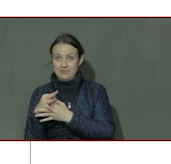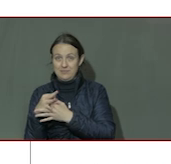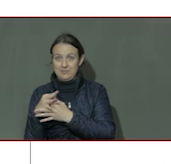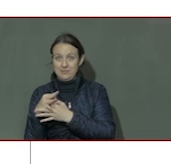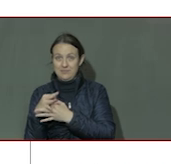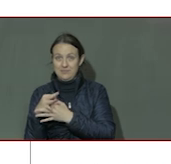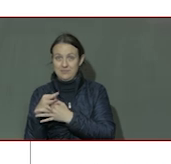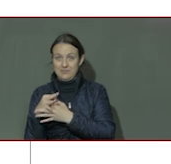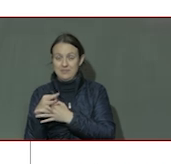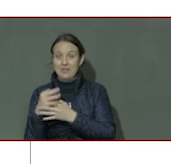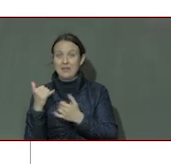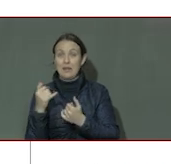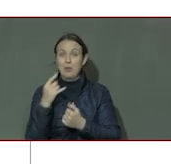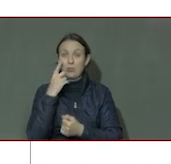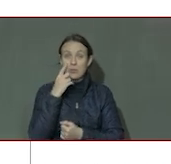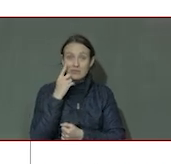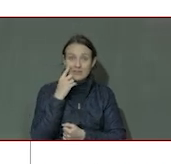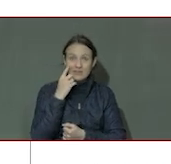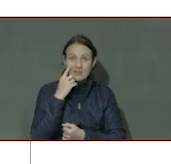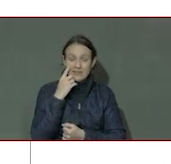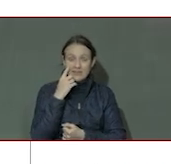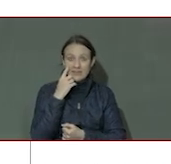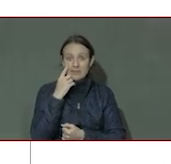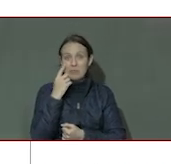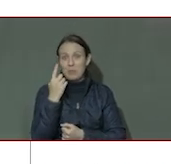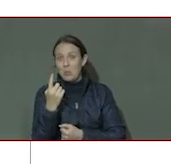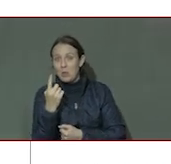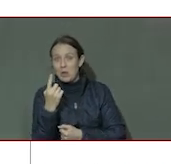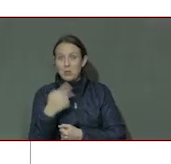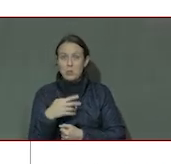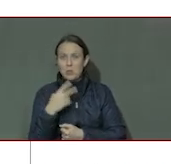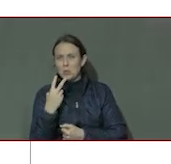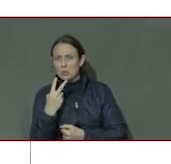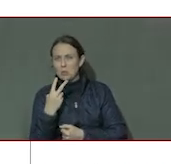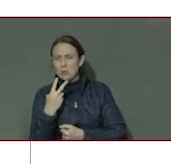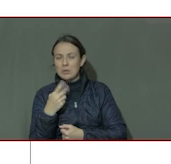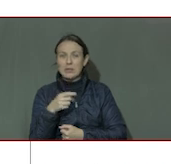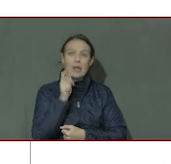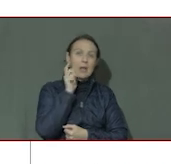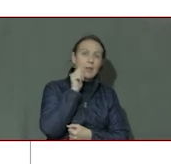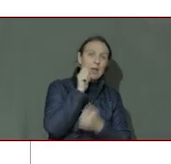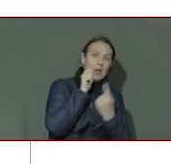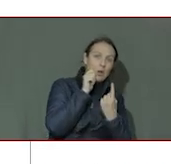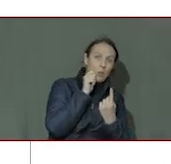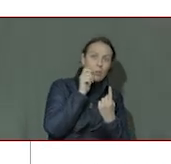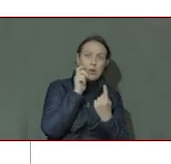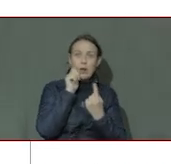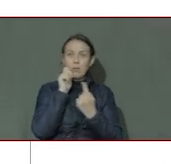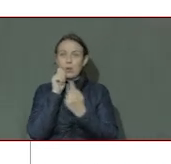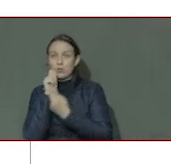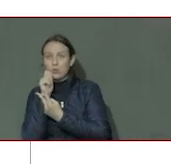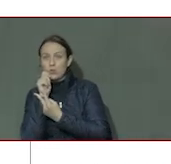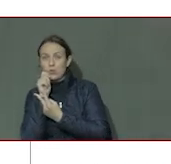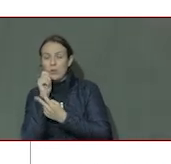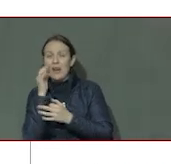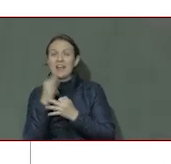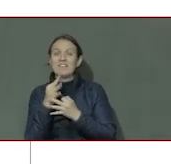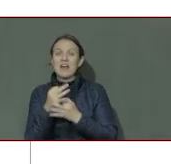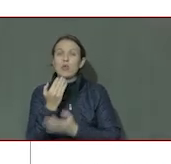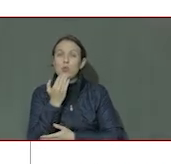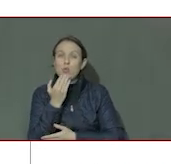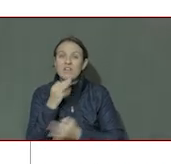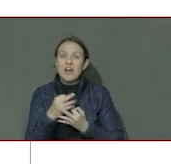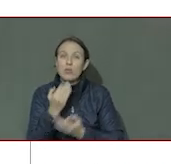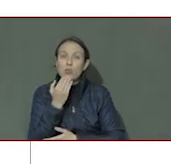And then we count. We have male 1, male 2. We have male 1 and male 2. Who is the father between male 1 and male